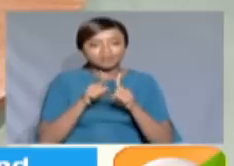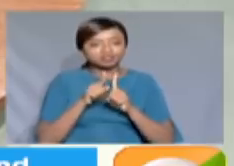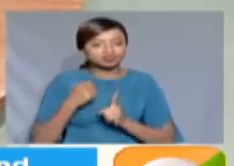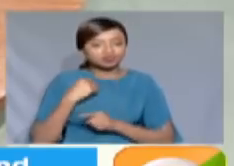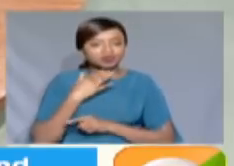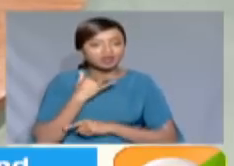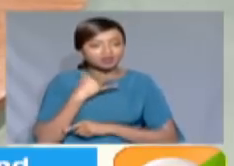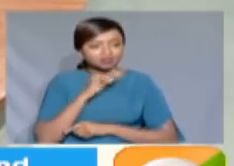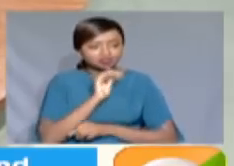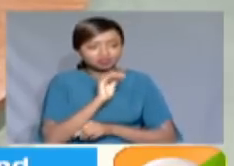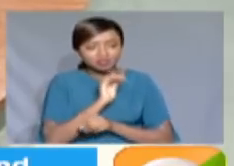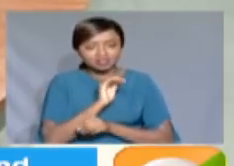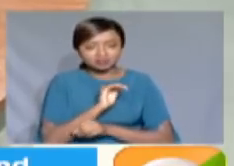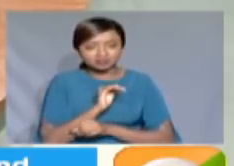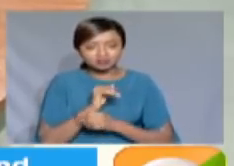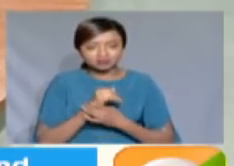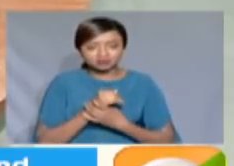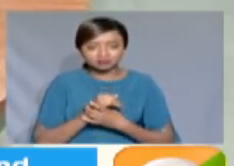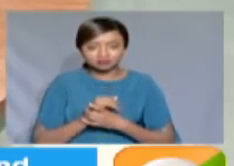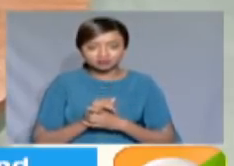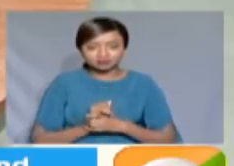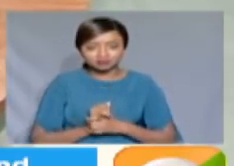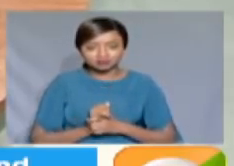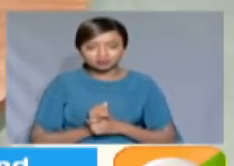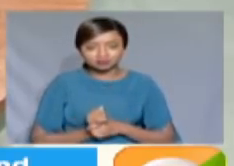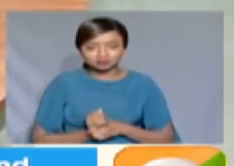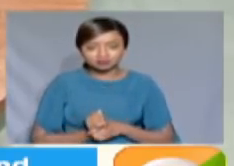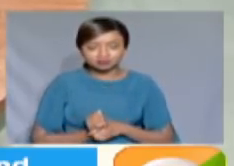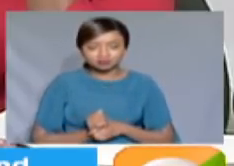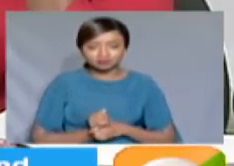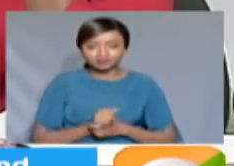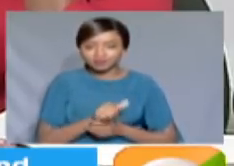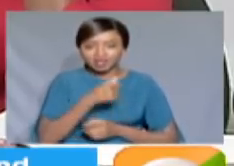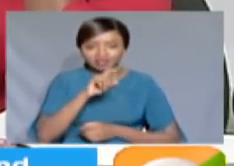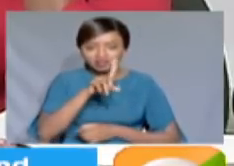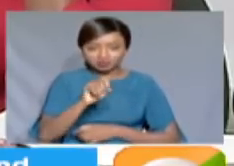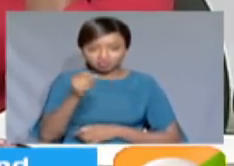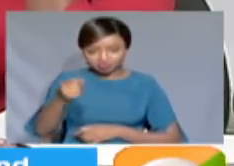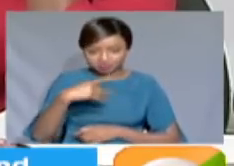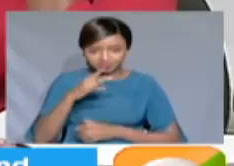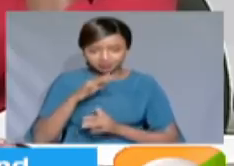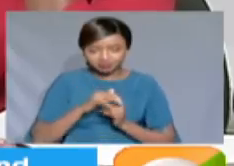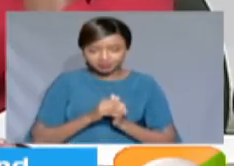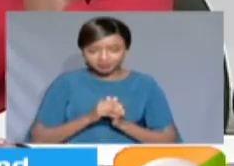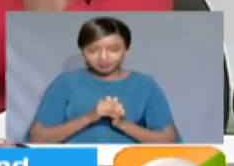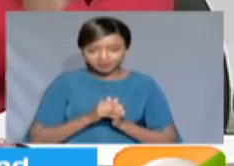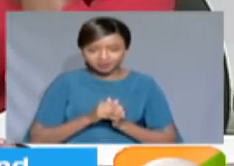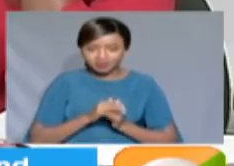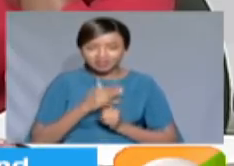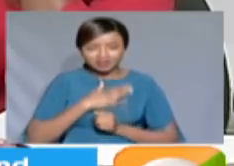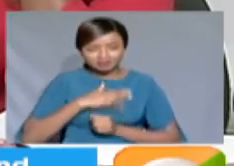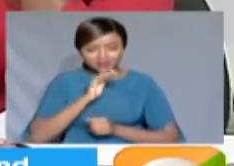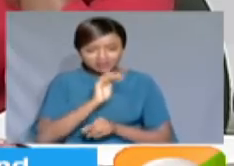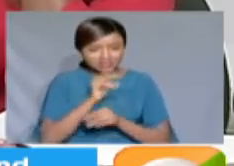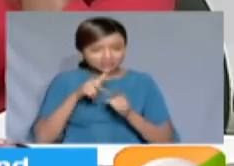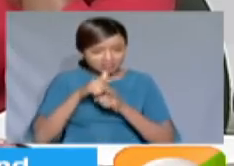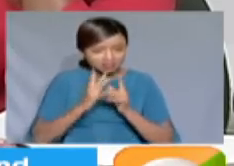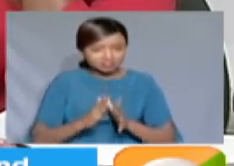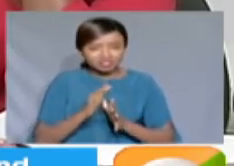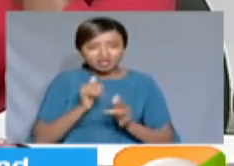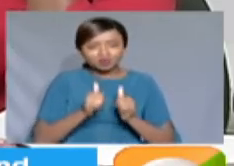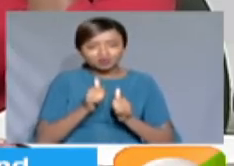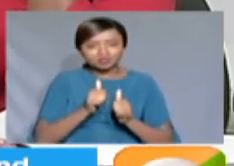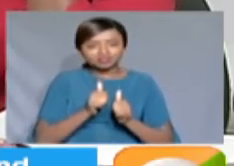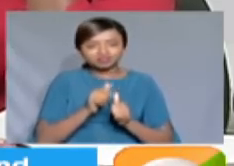a double-header question from a gentleman called Kevin J here. He's saying, please ask the engineer which is cheaper